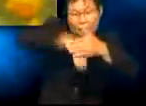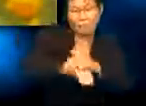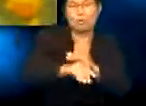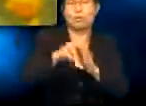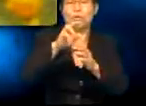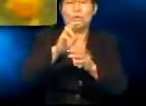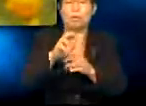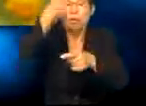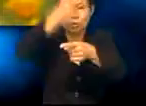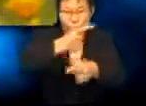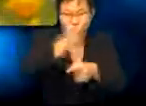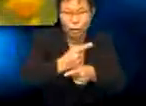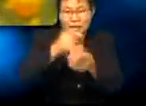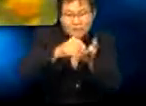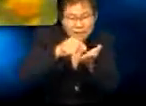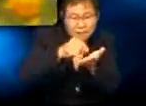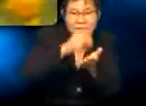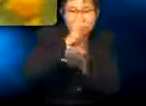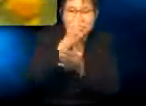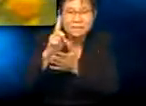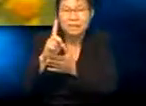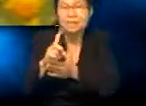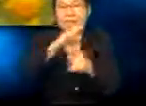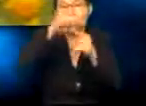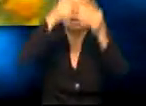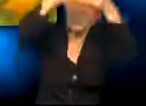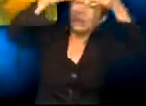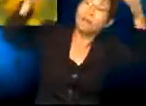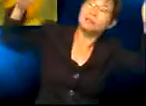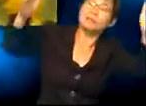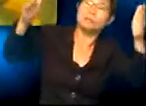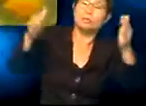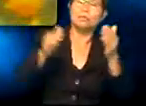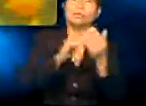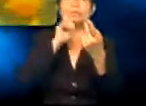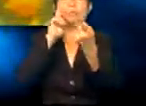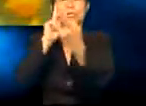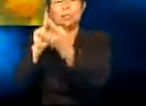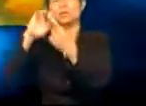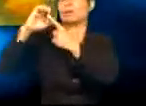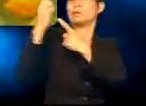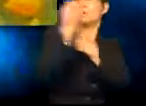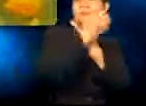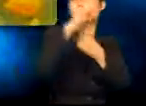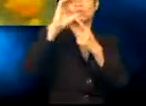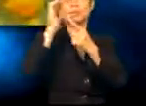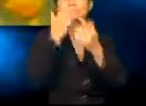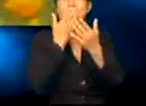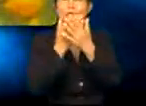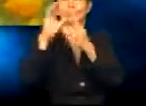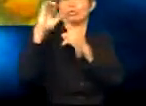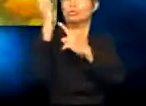Ripe seeds will only germinate when they are exposed to favorable environmental